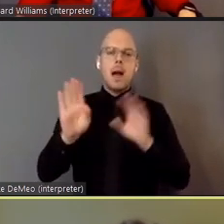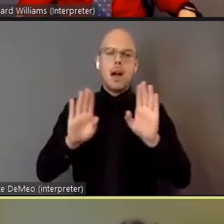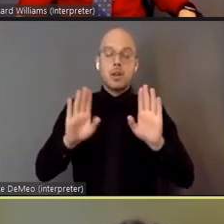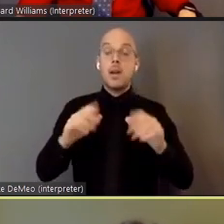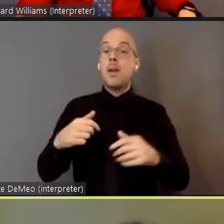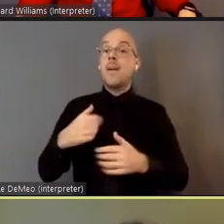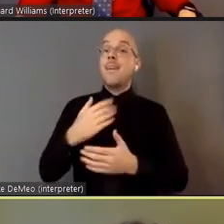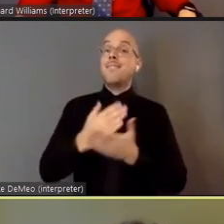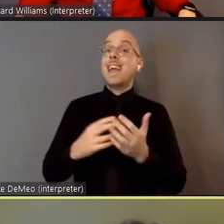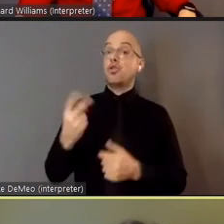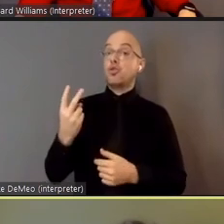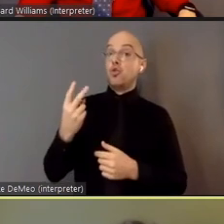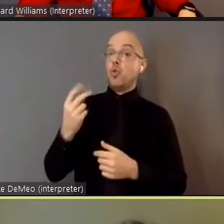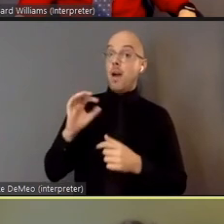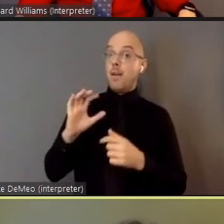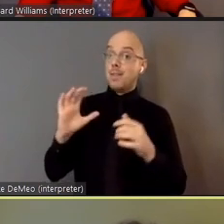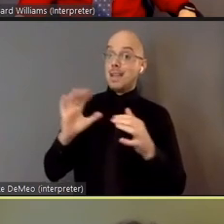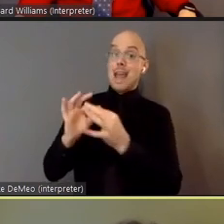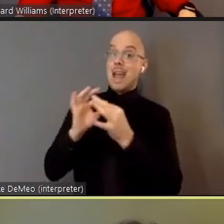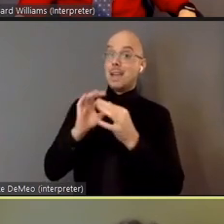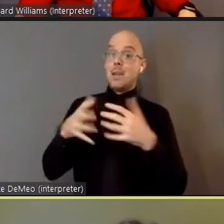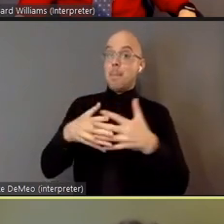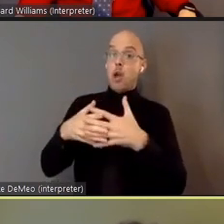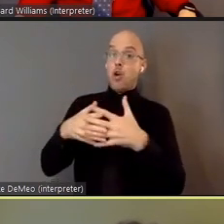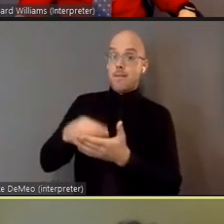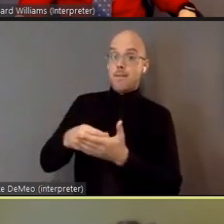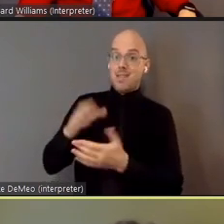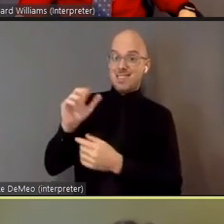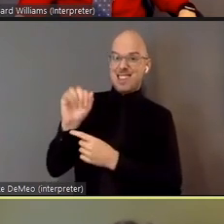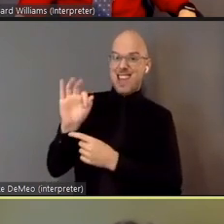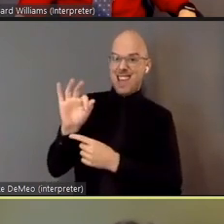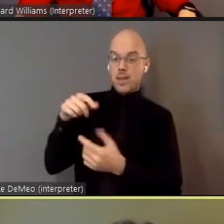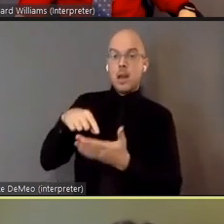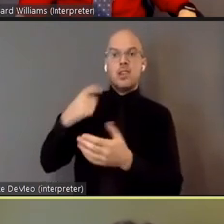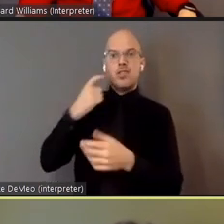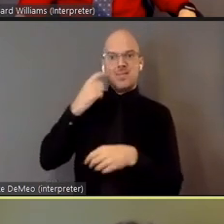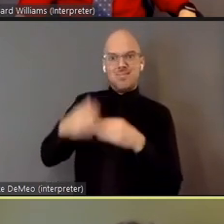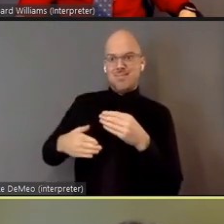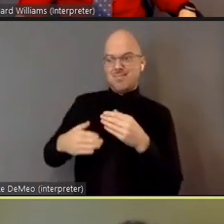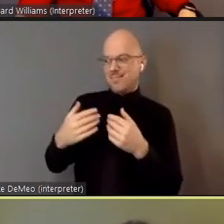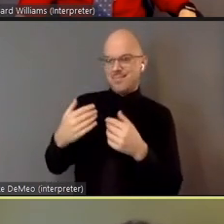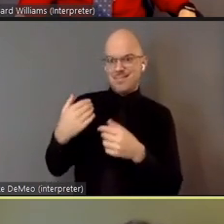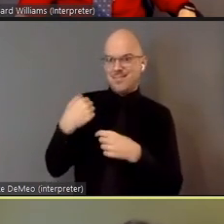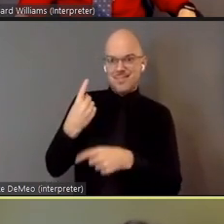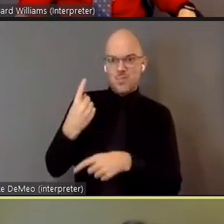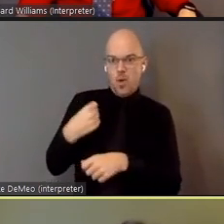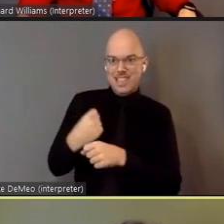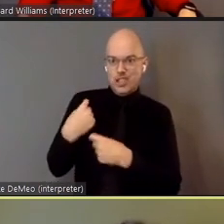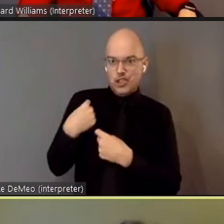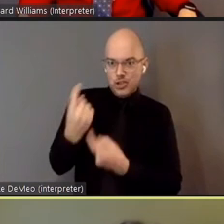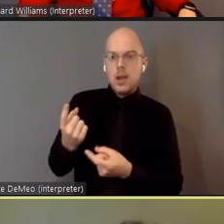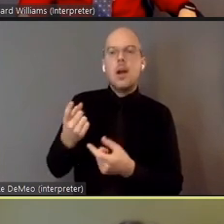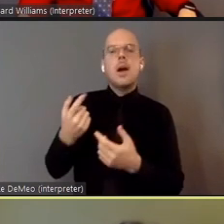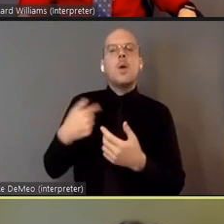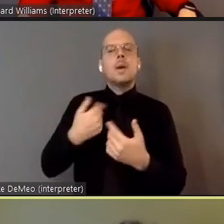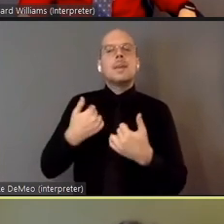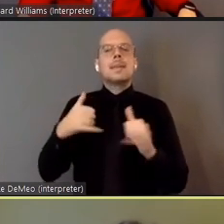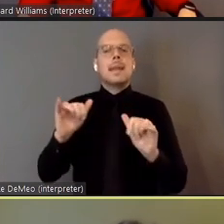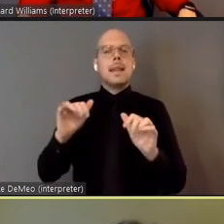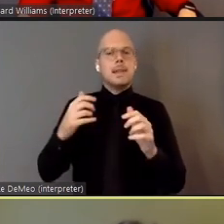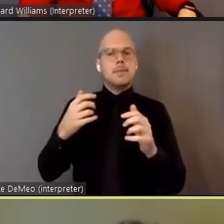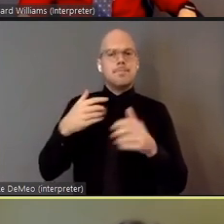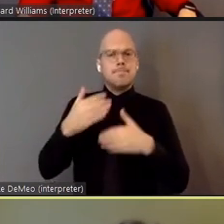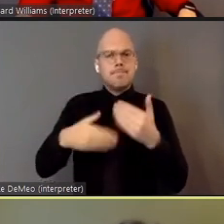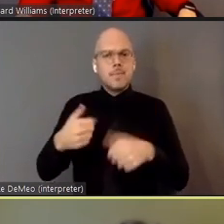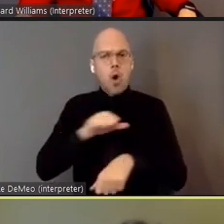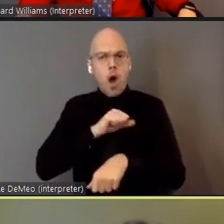Fund was just completed within the last year, and we're still in the process of authorizing the last funding